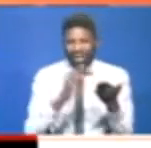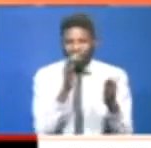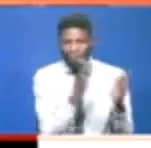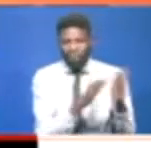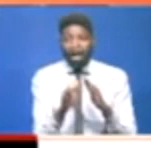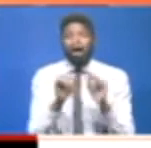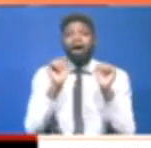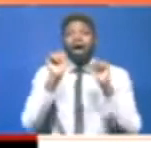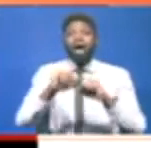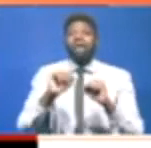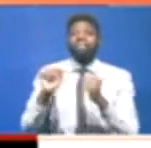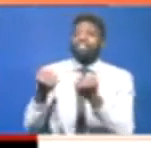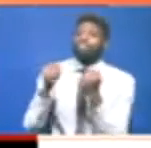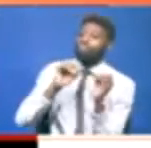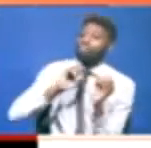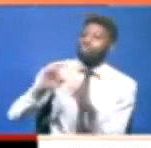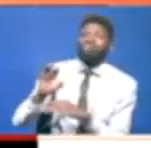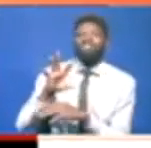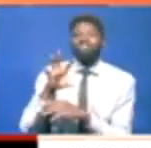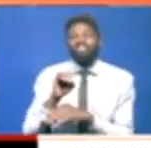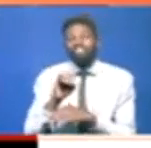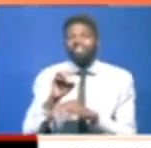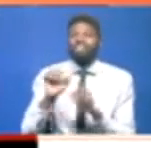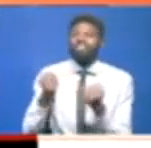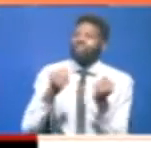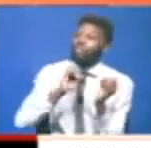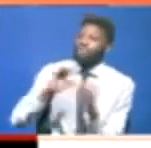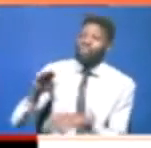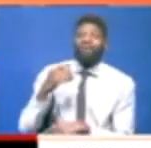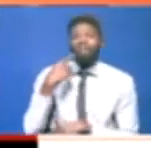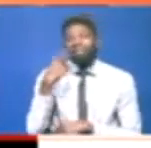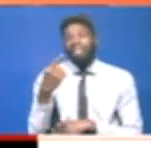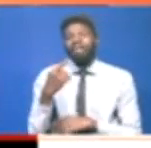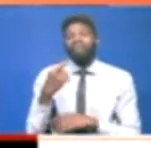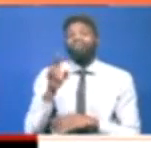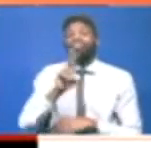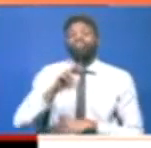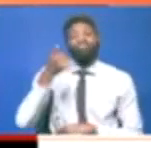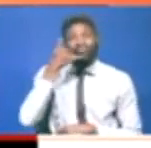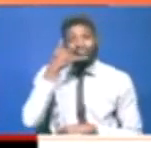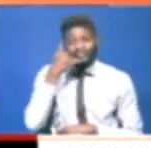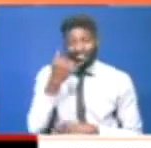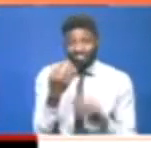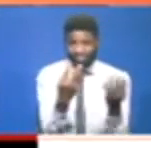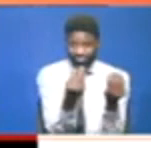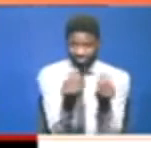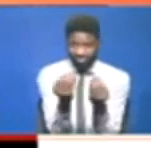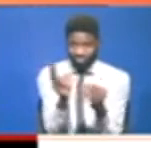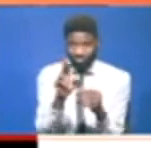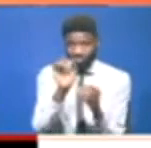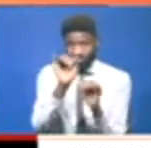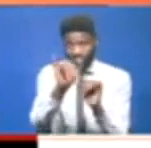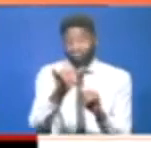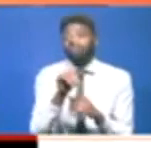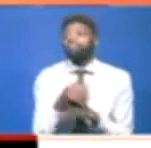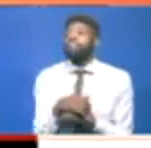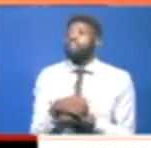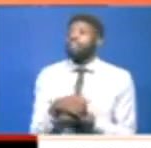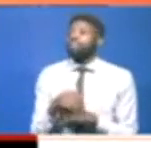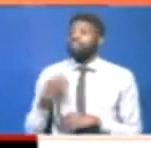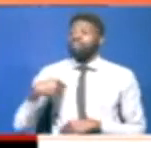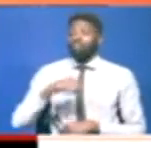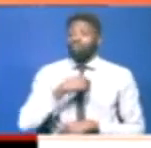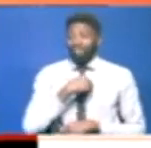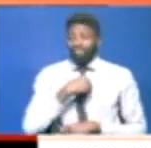50 shillings, 100 shillings every day through a phone, which is now the kind of flexibility that we are looking for. Mm-hmm. So we advise the